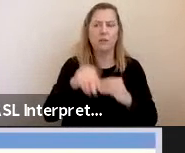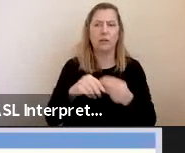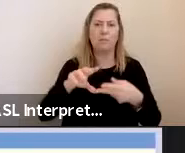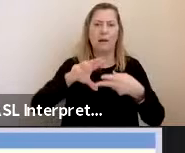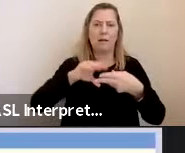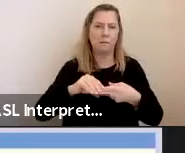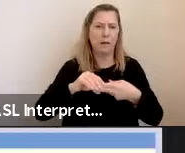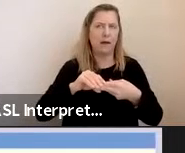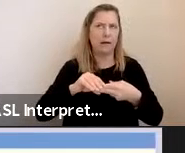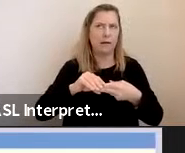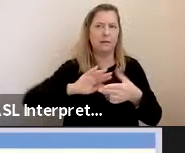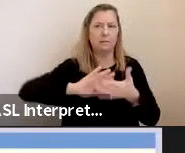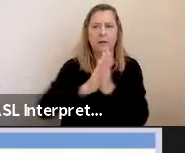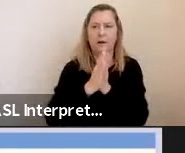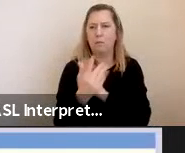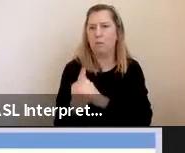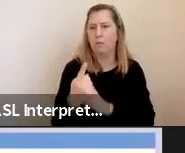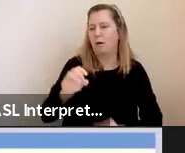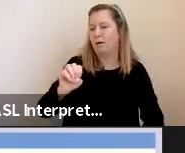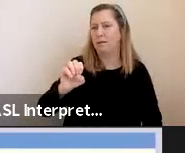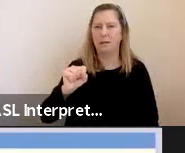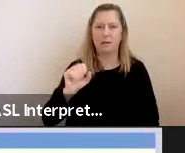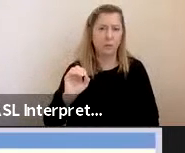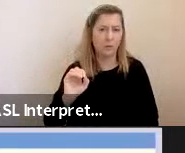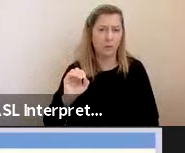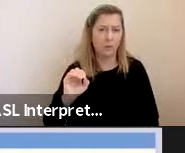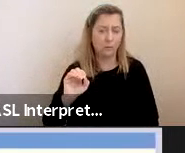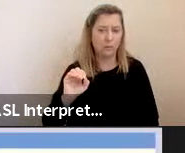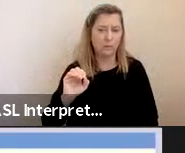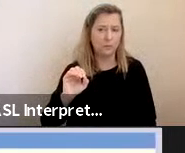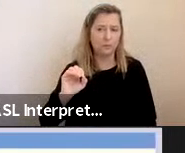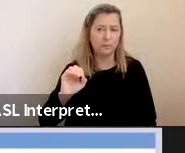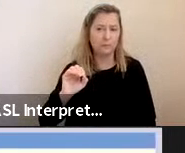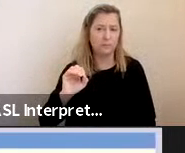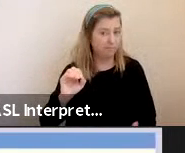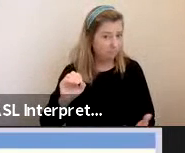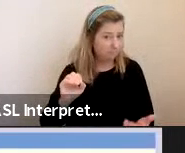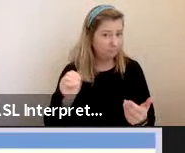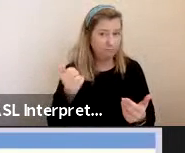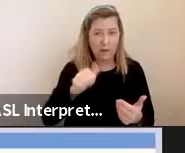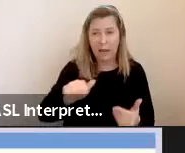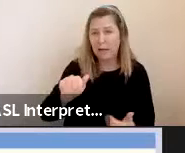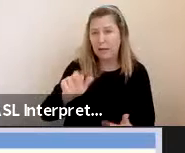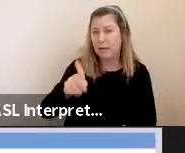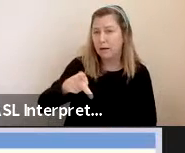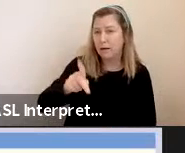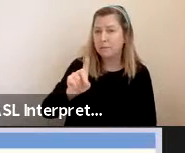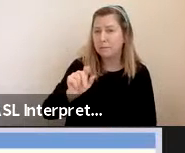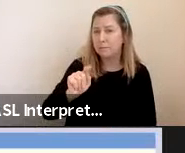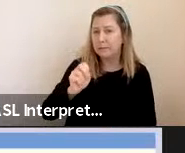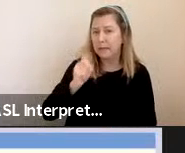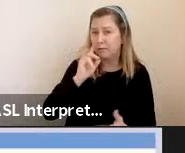those into just one ESO. Is there any update on that?